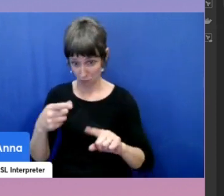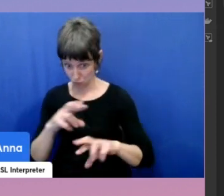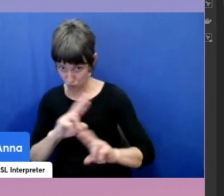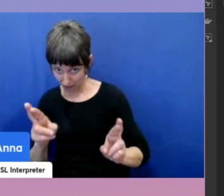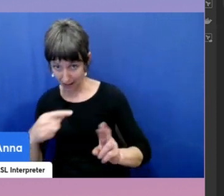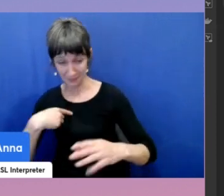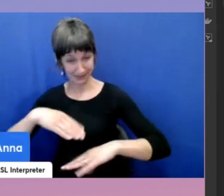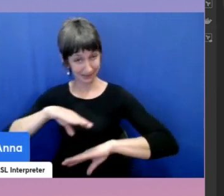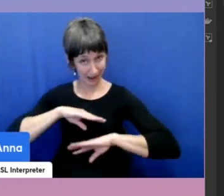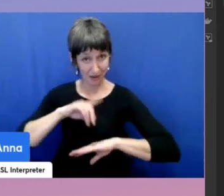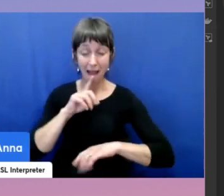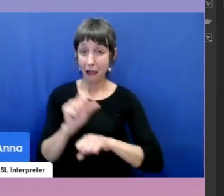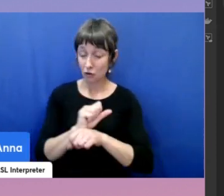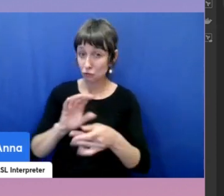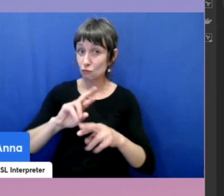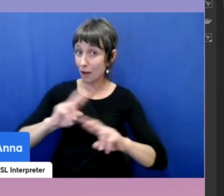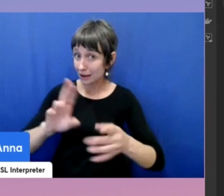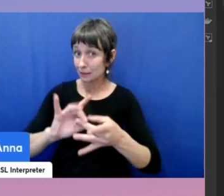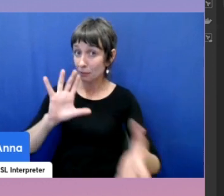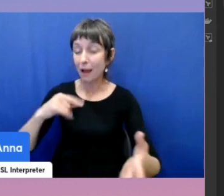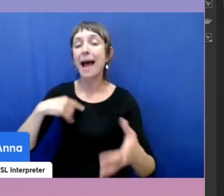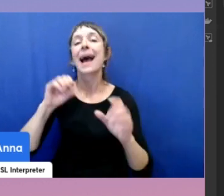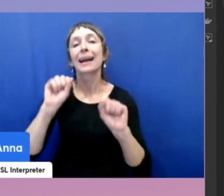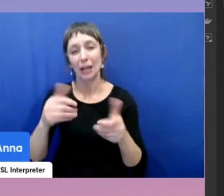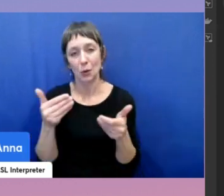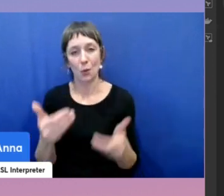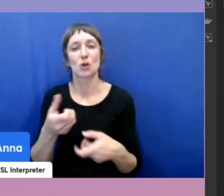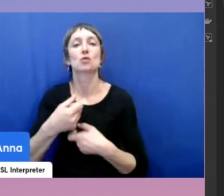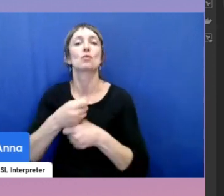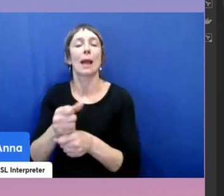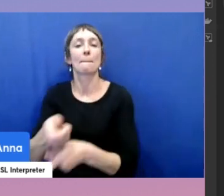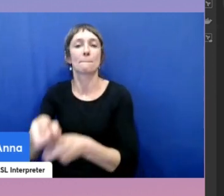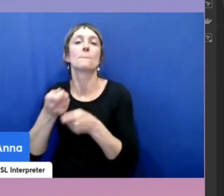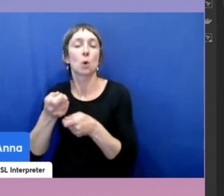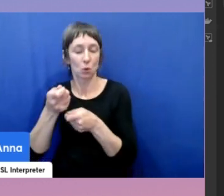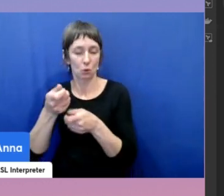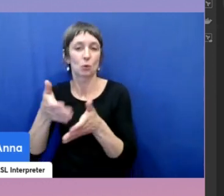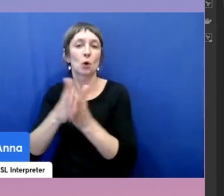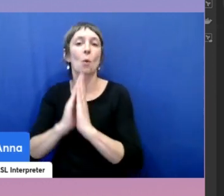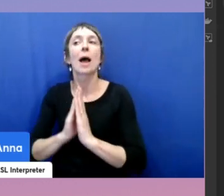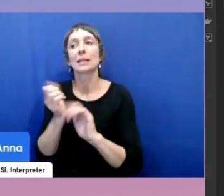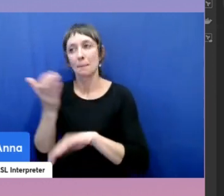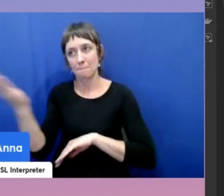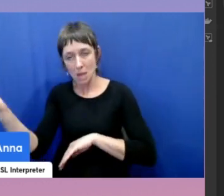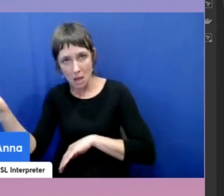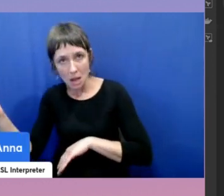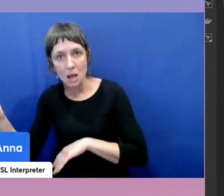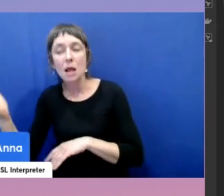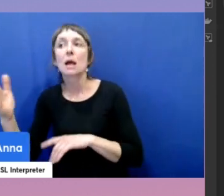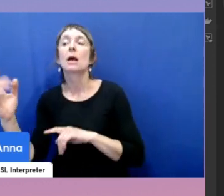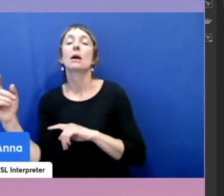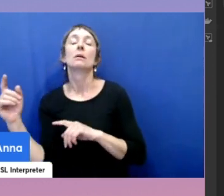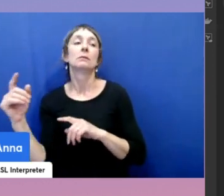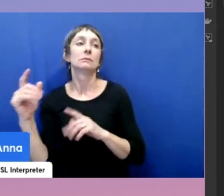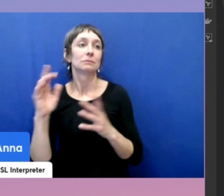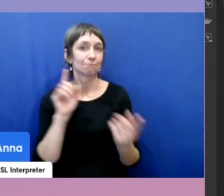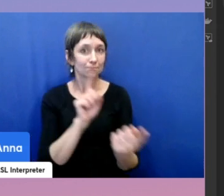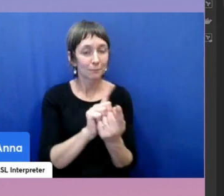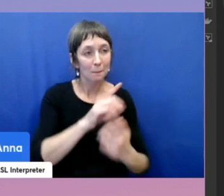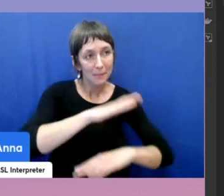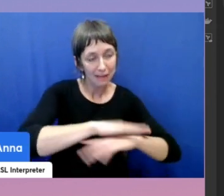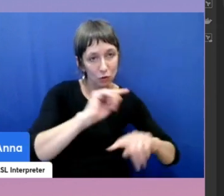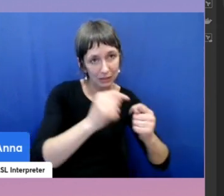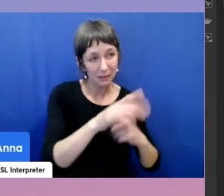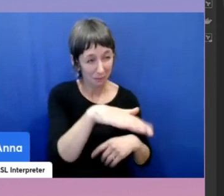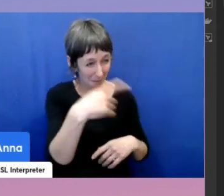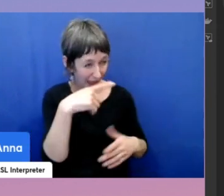deployment, then I can create the pull request, then I can submit it to source control, then I can go to the platform team and say, can you check over this, please? I